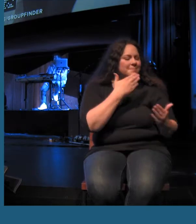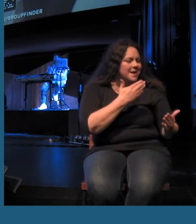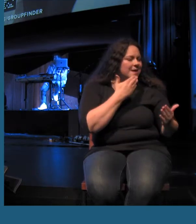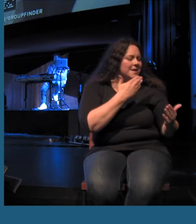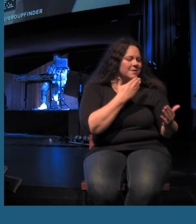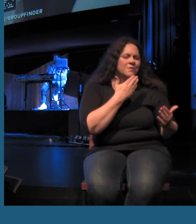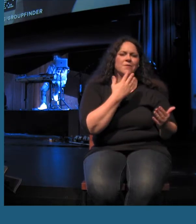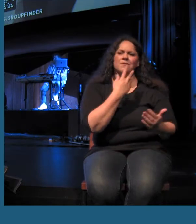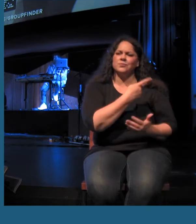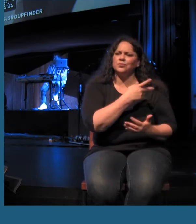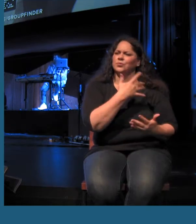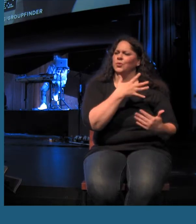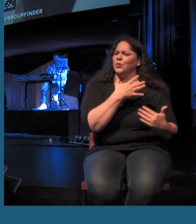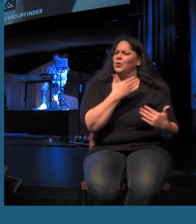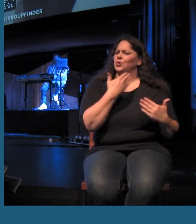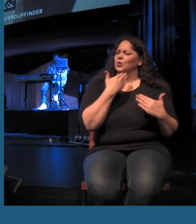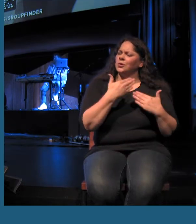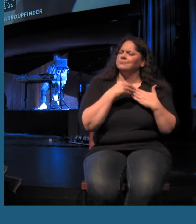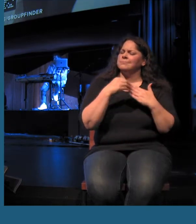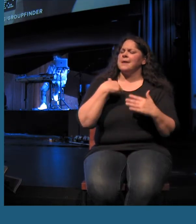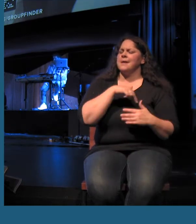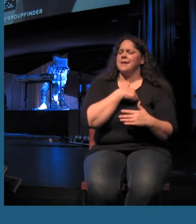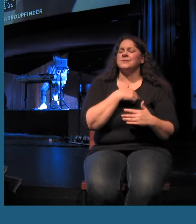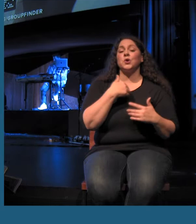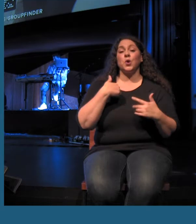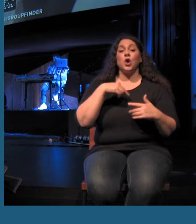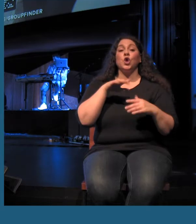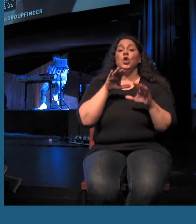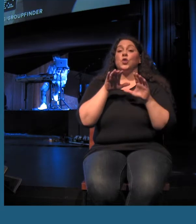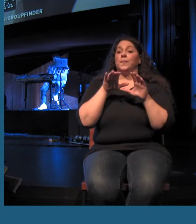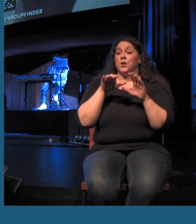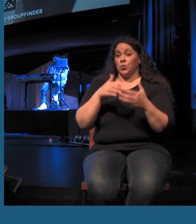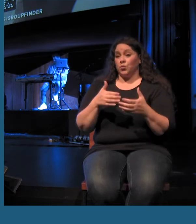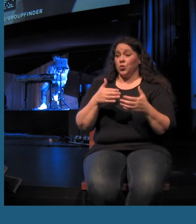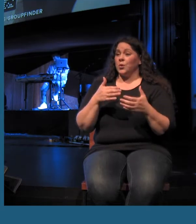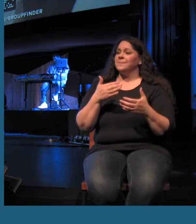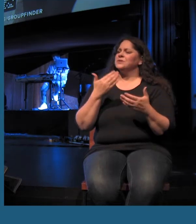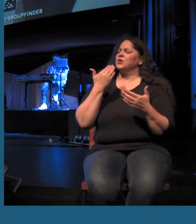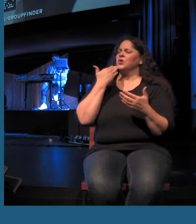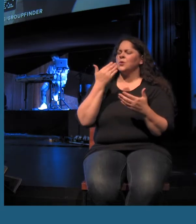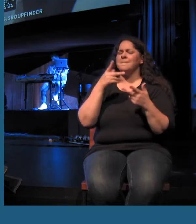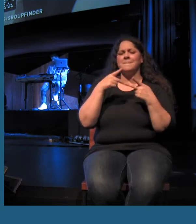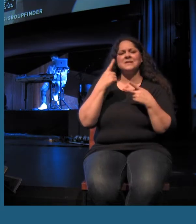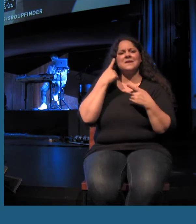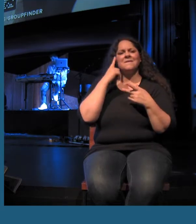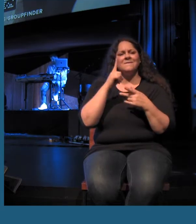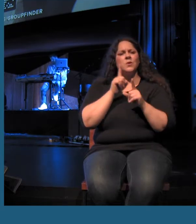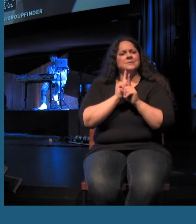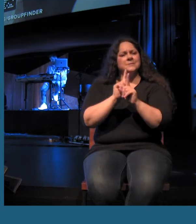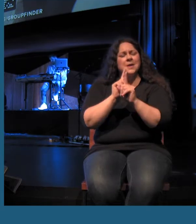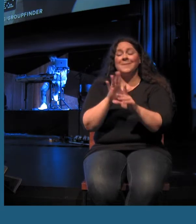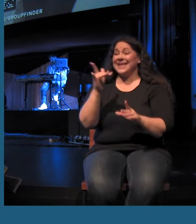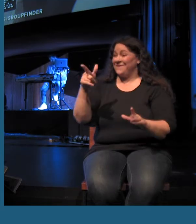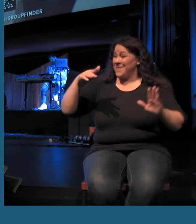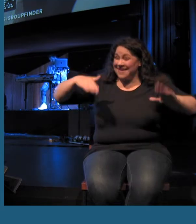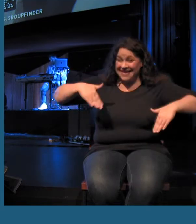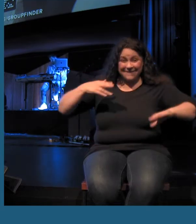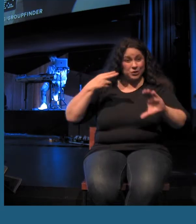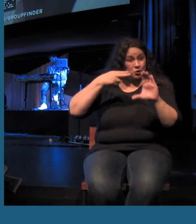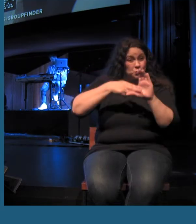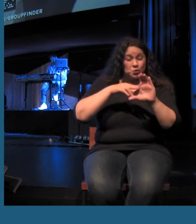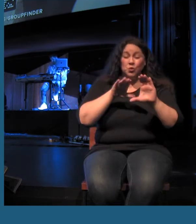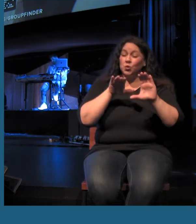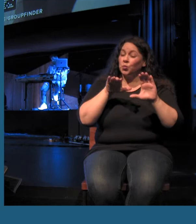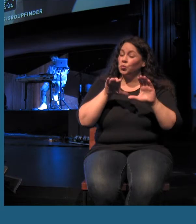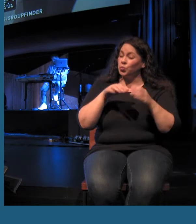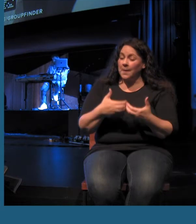let me just say, groups at Worship Center is our primary place of discipleship. So if you're not in a group, would